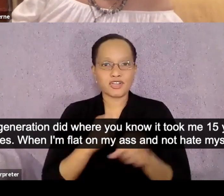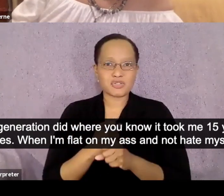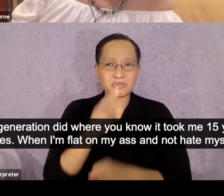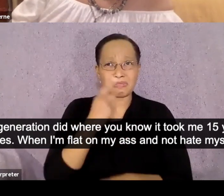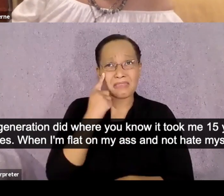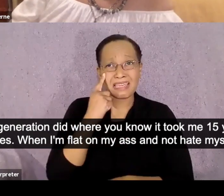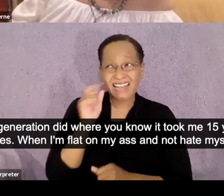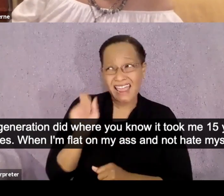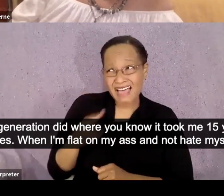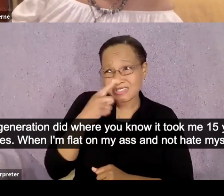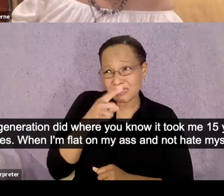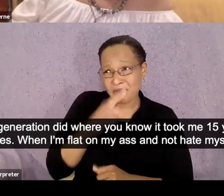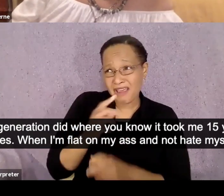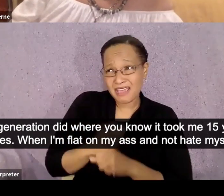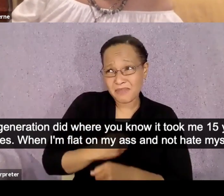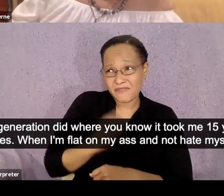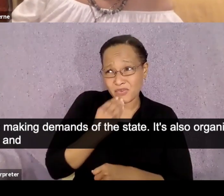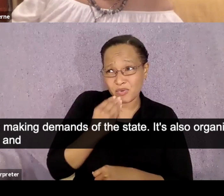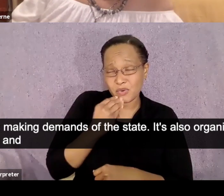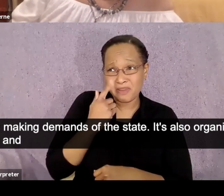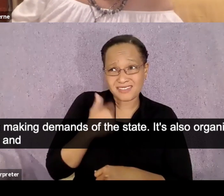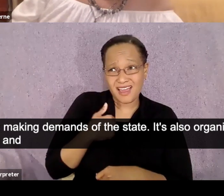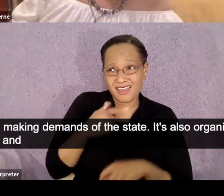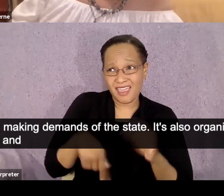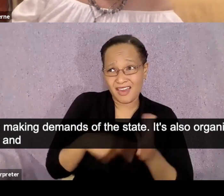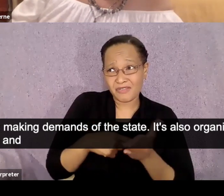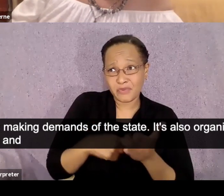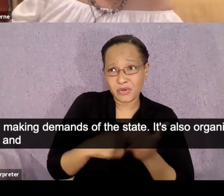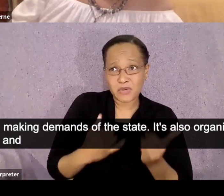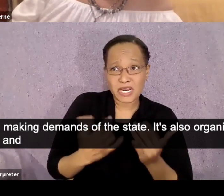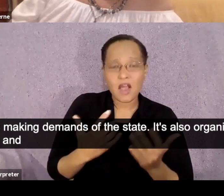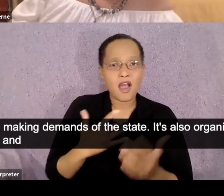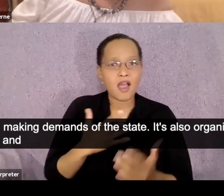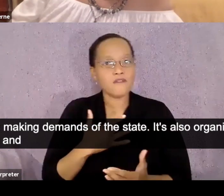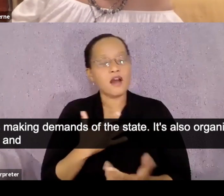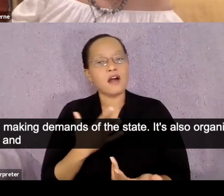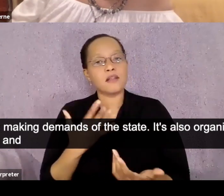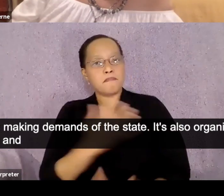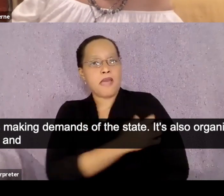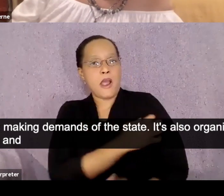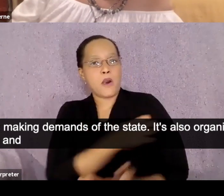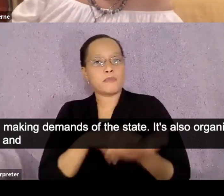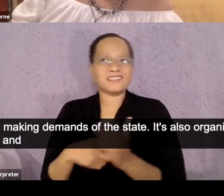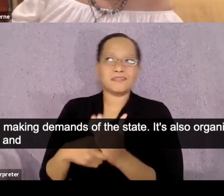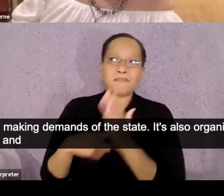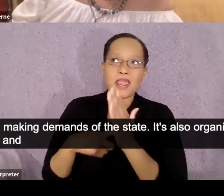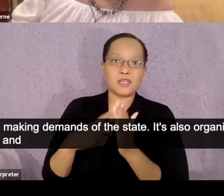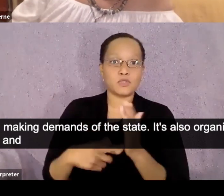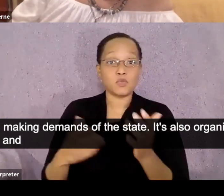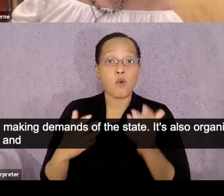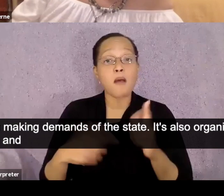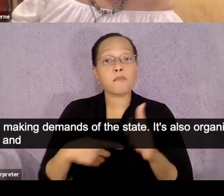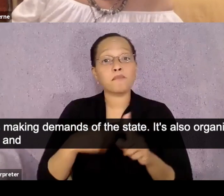groceries when I'm flat on my ass and not hate myself. So that's power too. It's making demands of the state. It's also organizing outside the